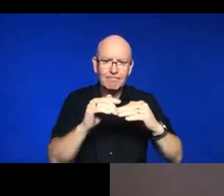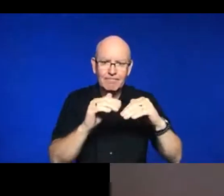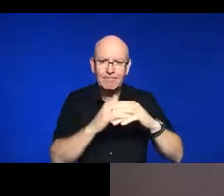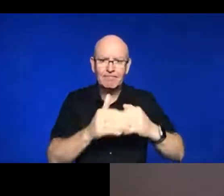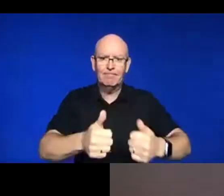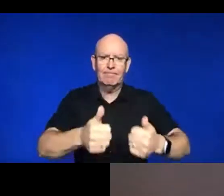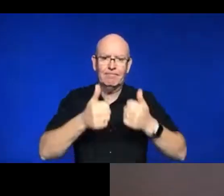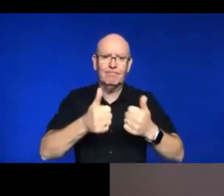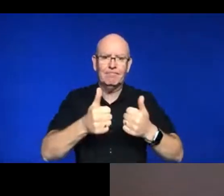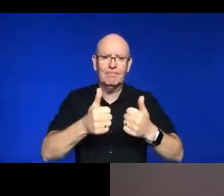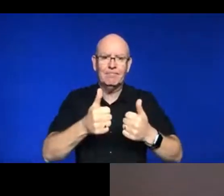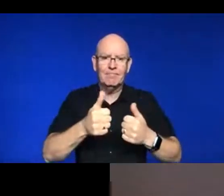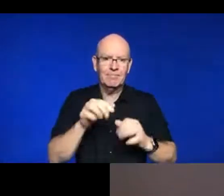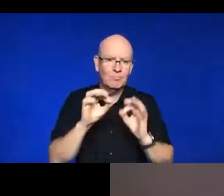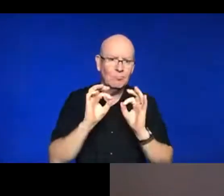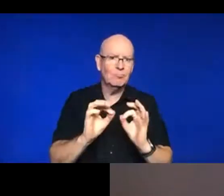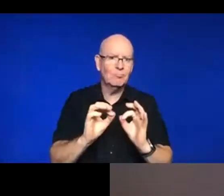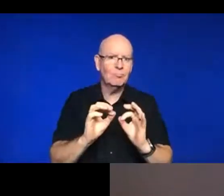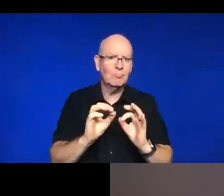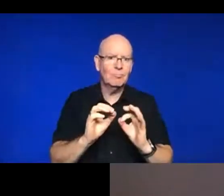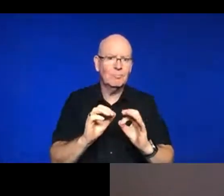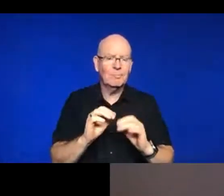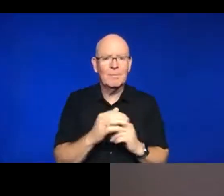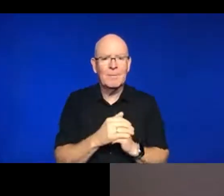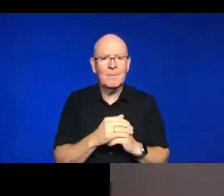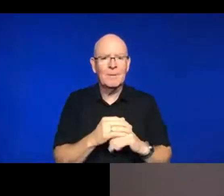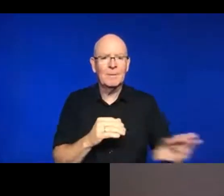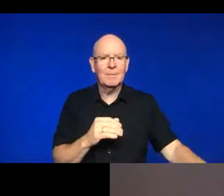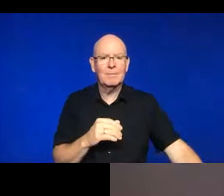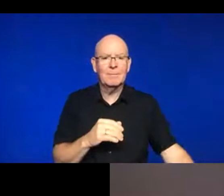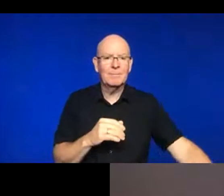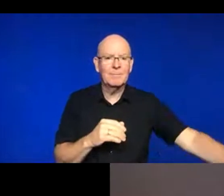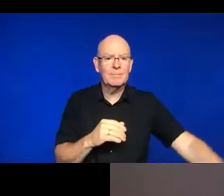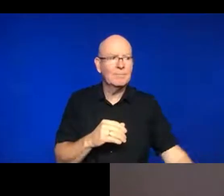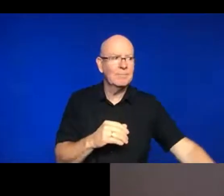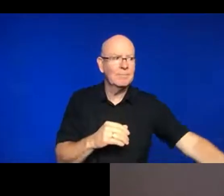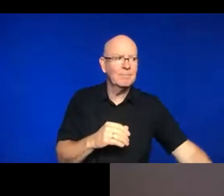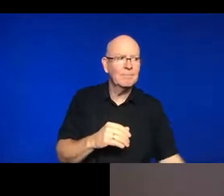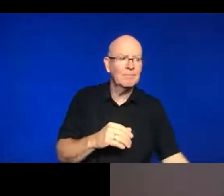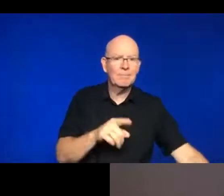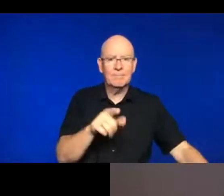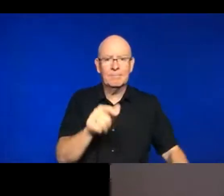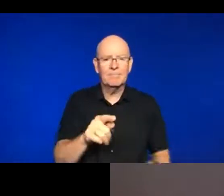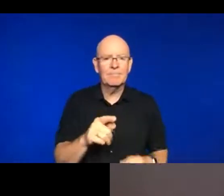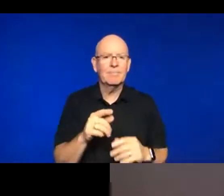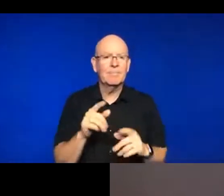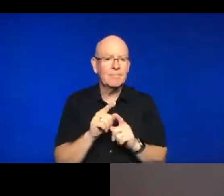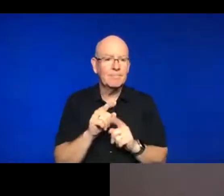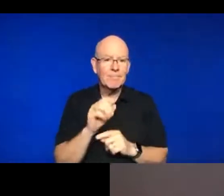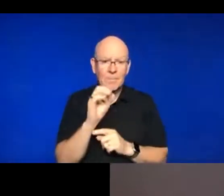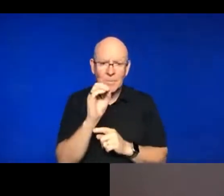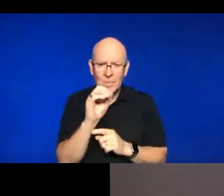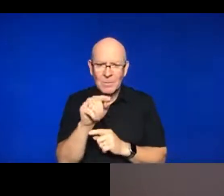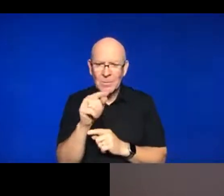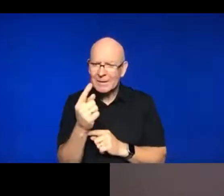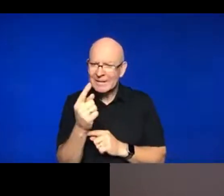the programs that exist can become more disability inclusive, it's something that is very critical. So thank you very much.